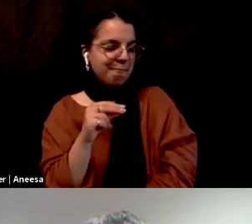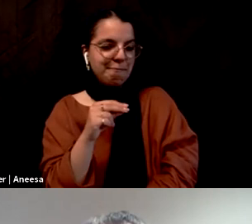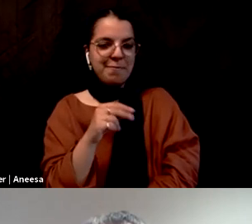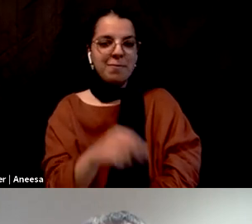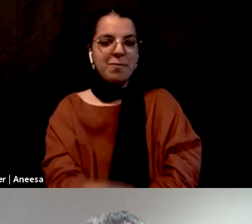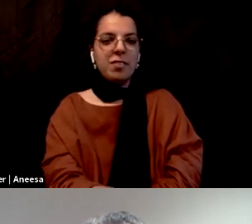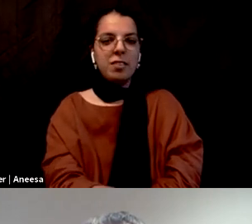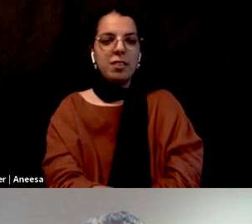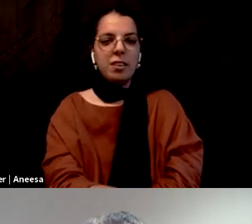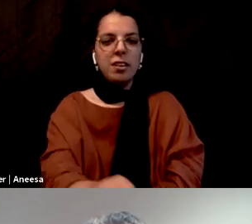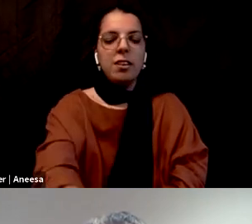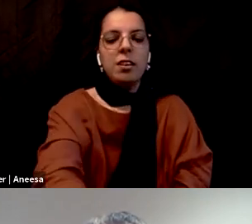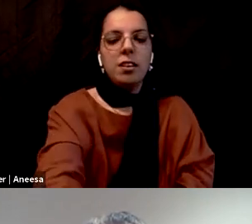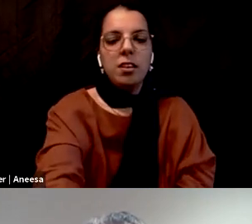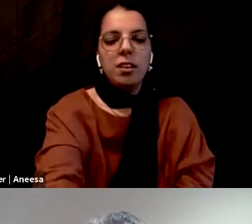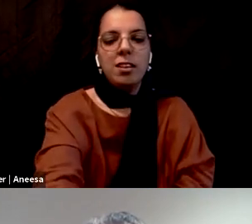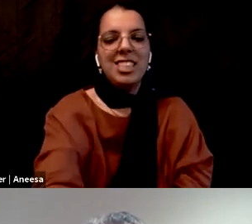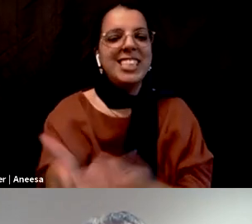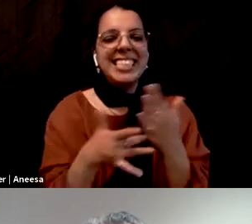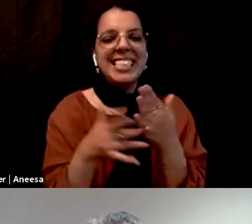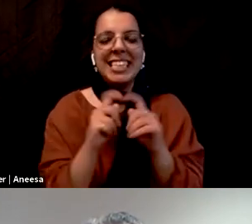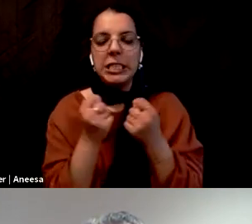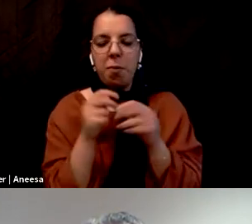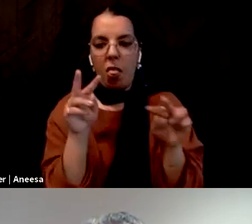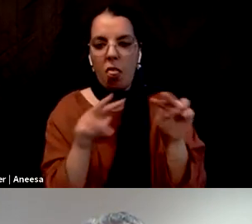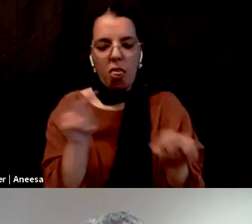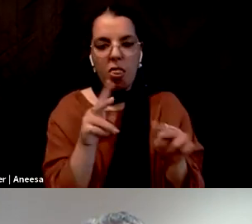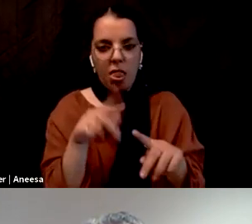Tech team, why is this jumping around on me? I don't understand.